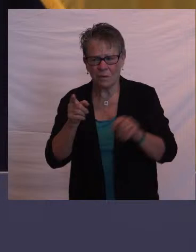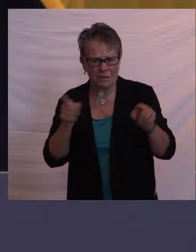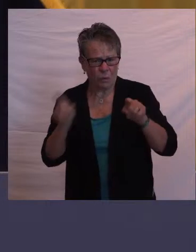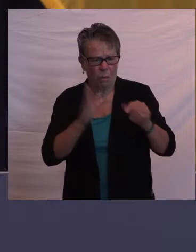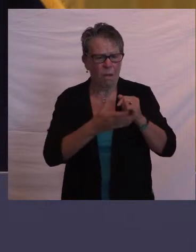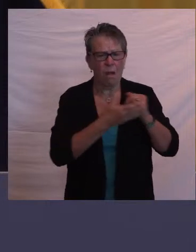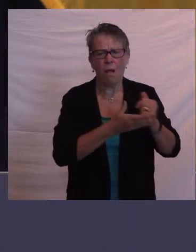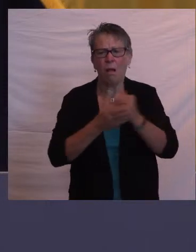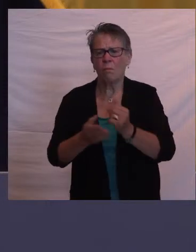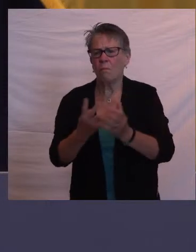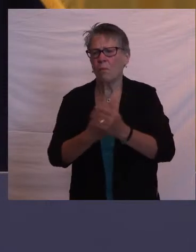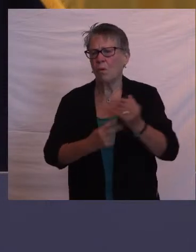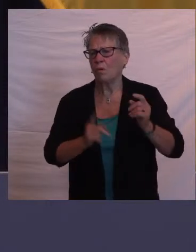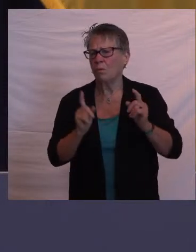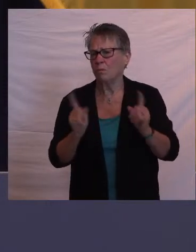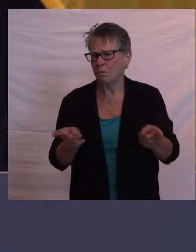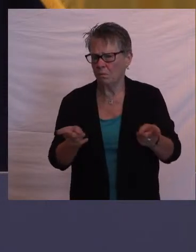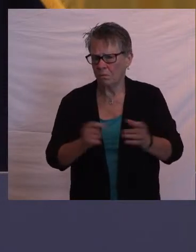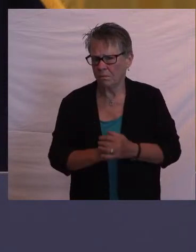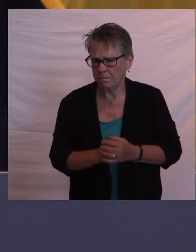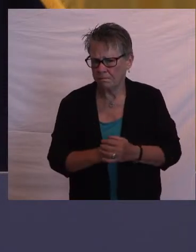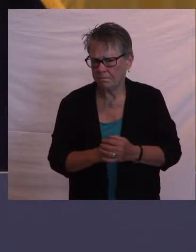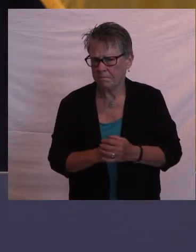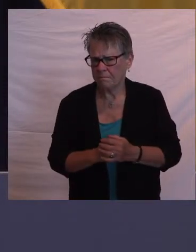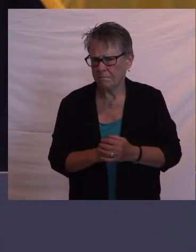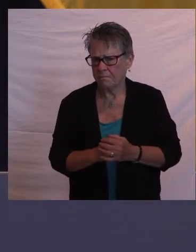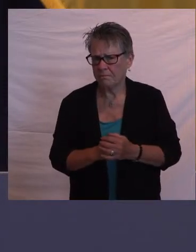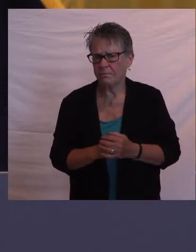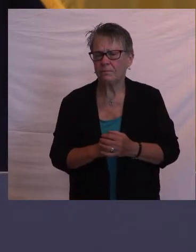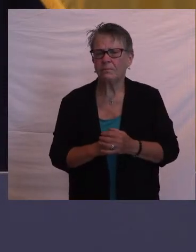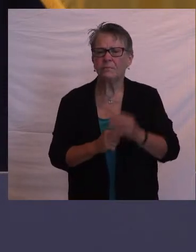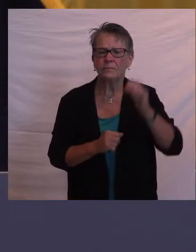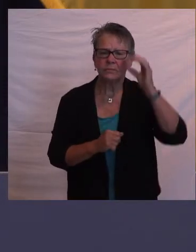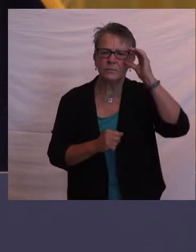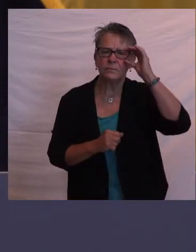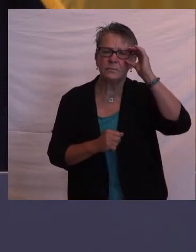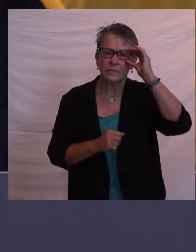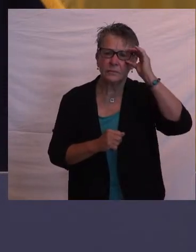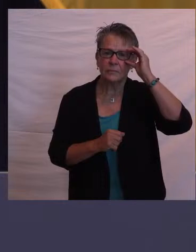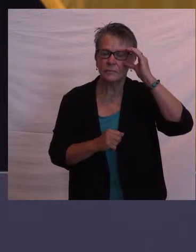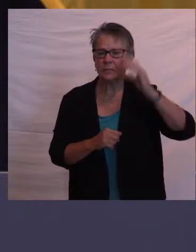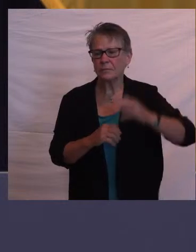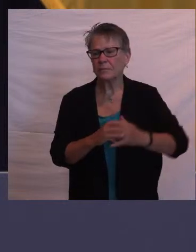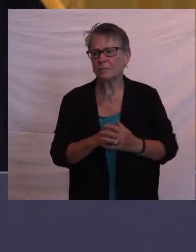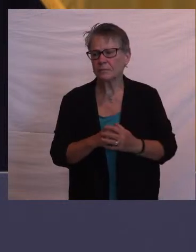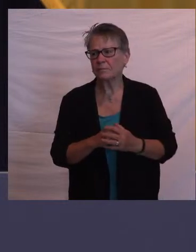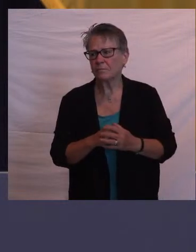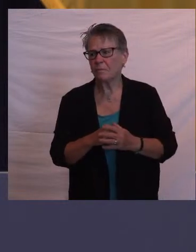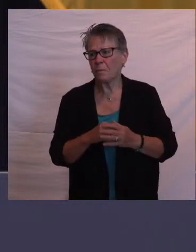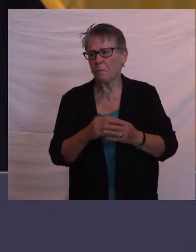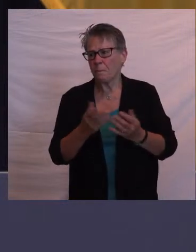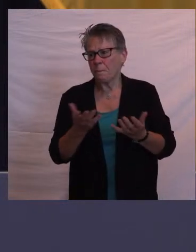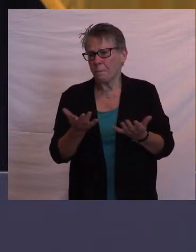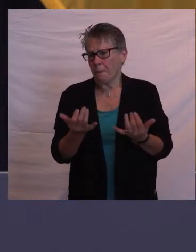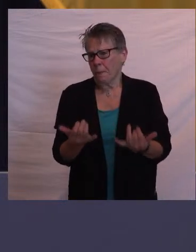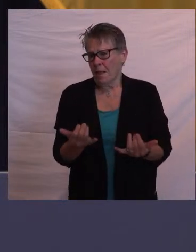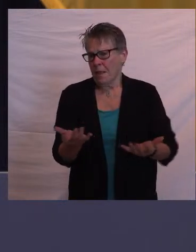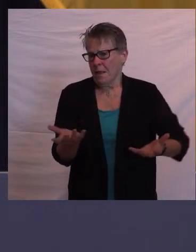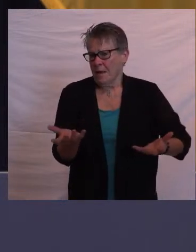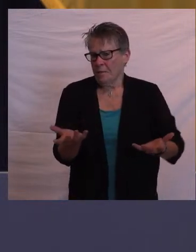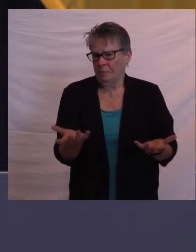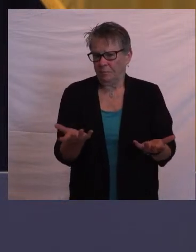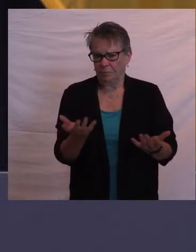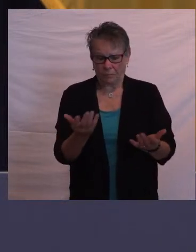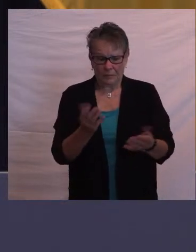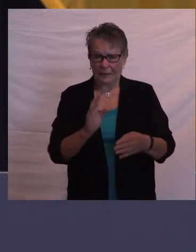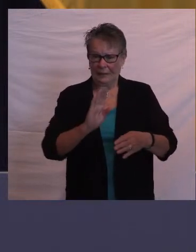reconnect to work and overcome obstacles to gainful employment. Meanwhile, employers,